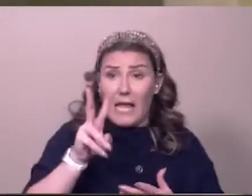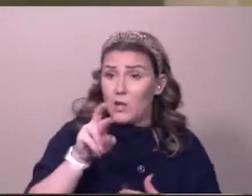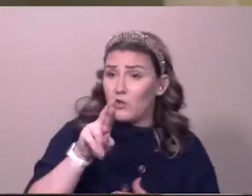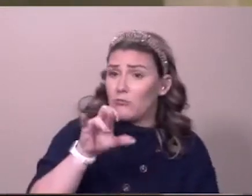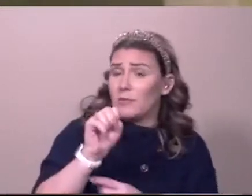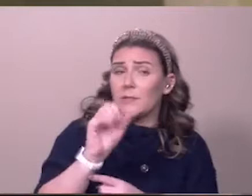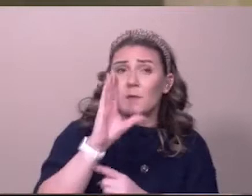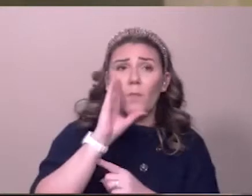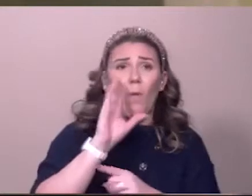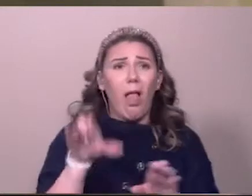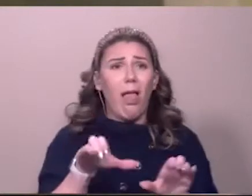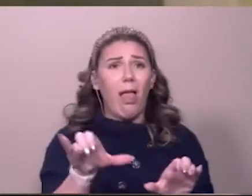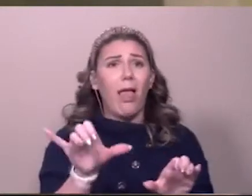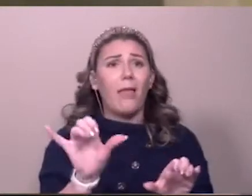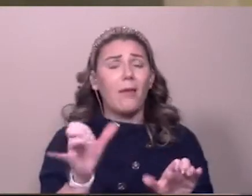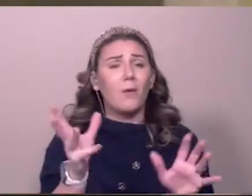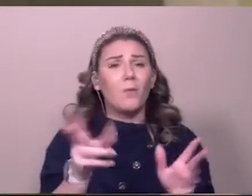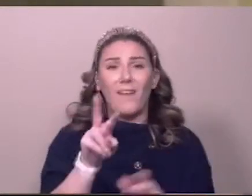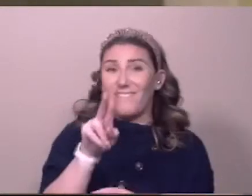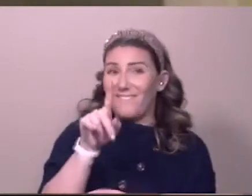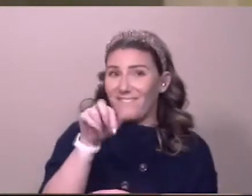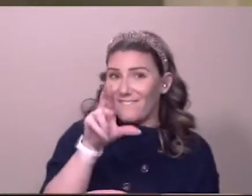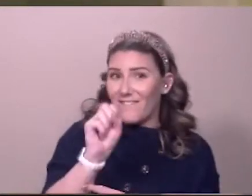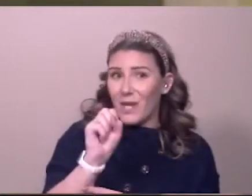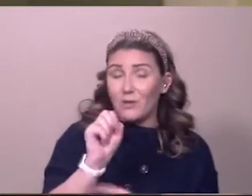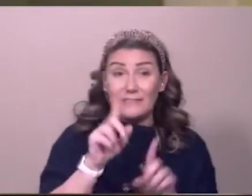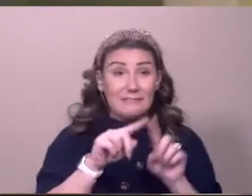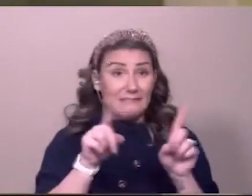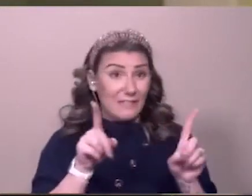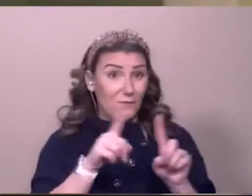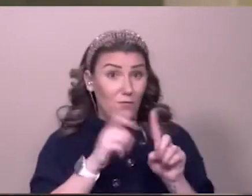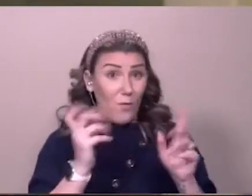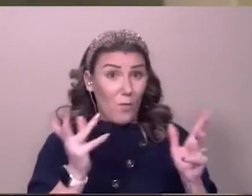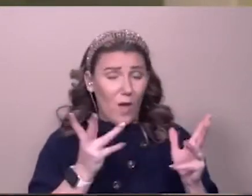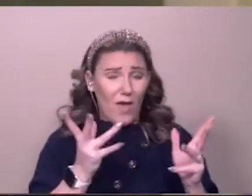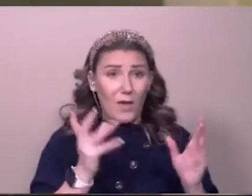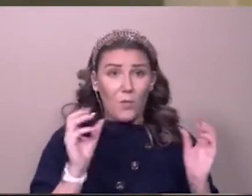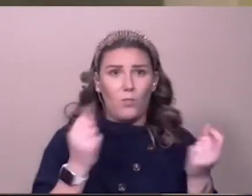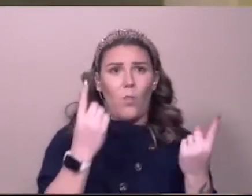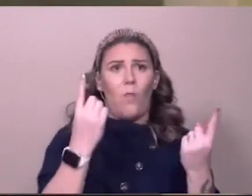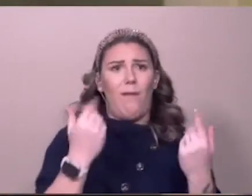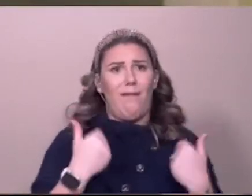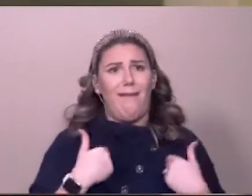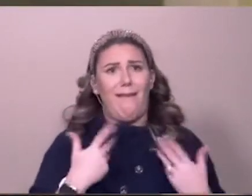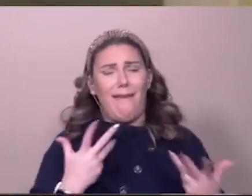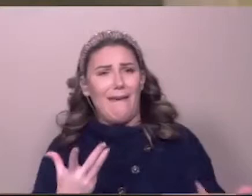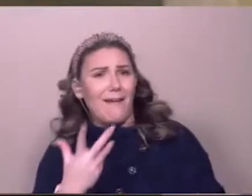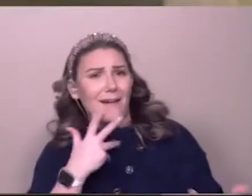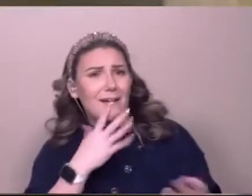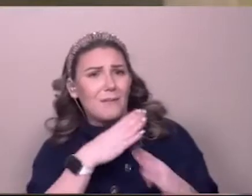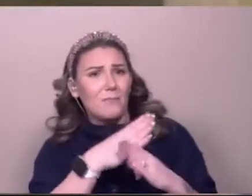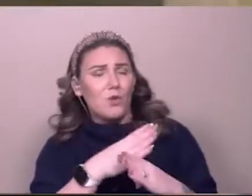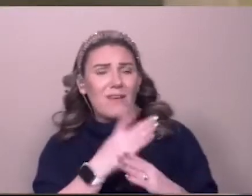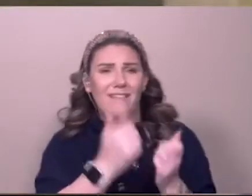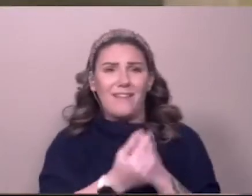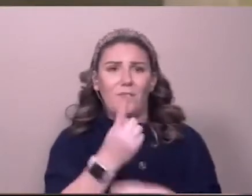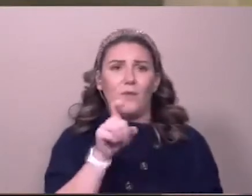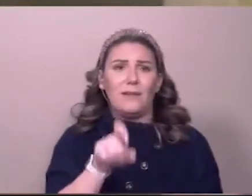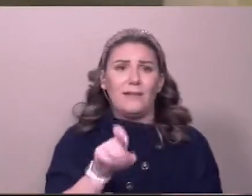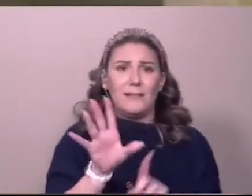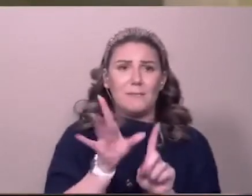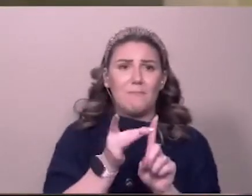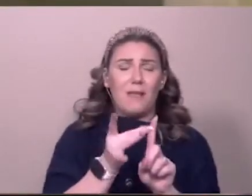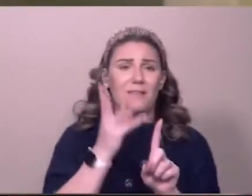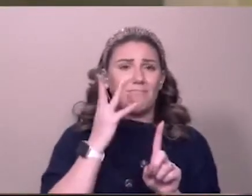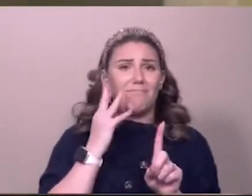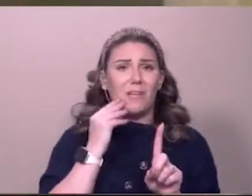virus. The difference is no one had immunity, so everyone will have to have experience with the virus before we get to a place